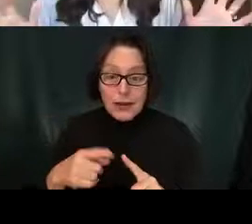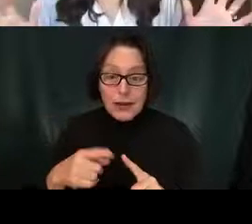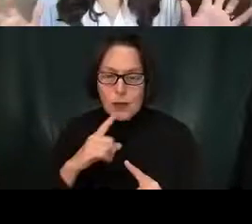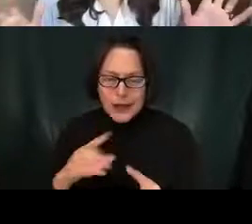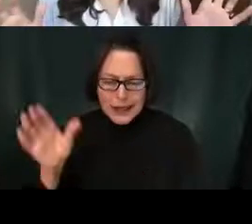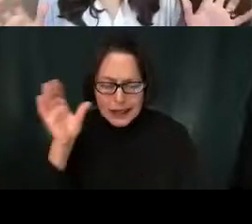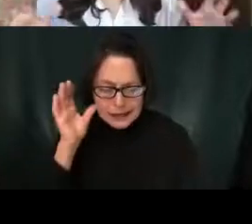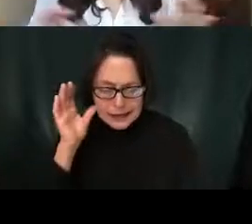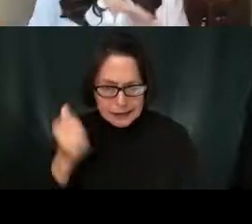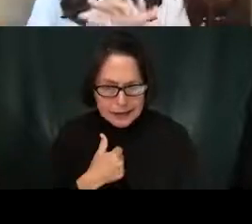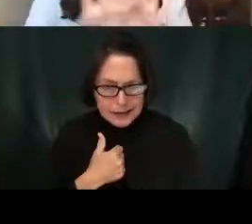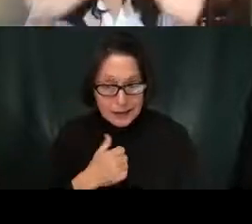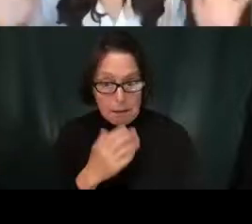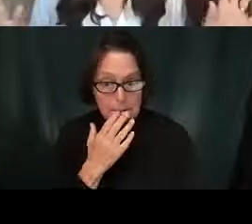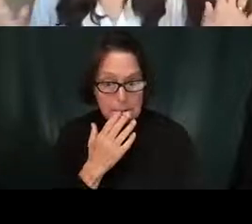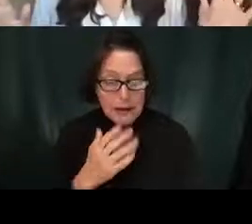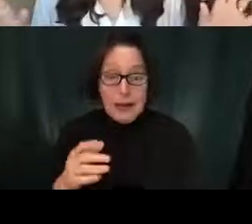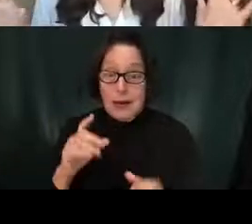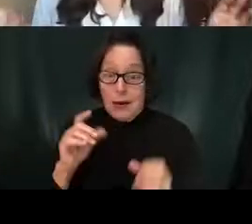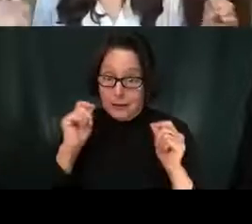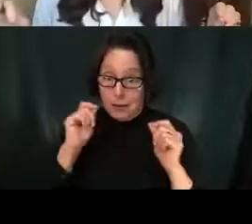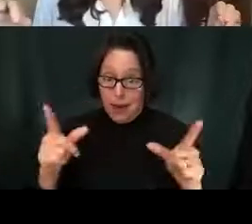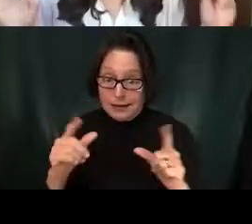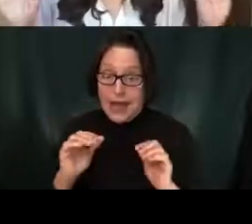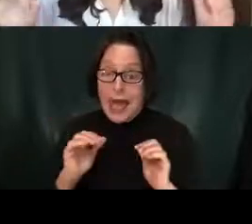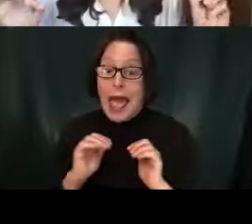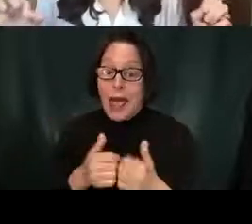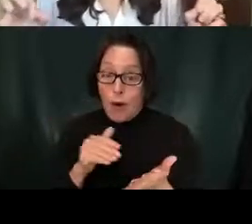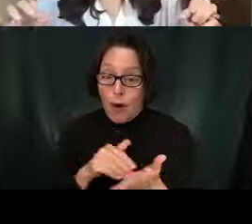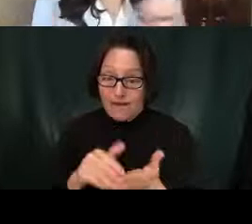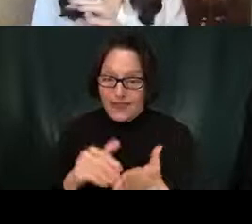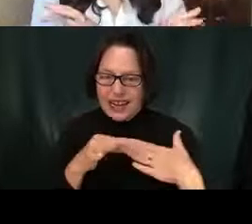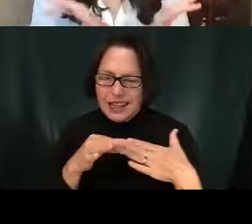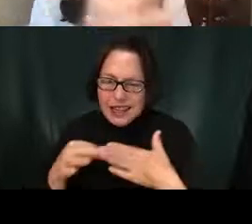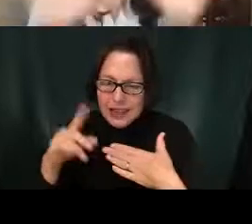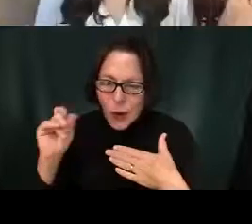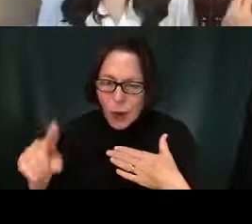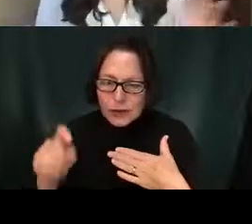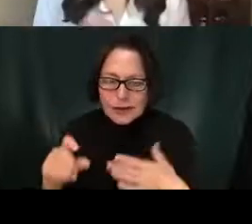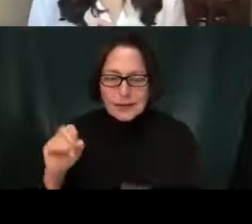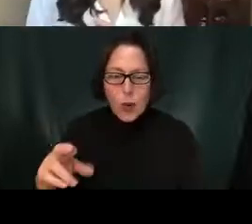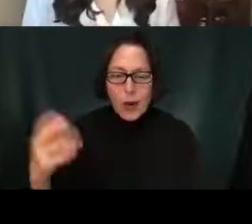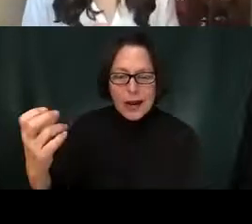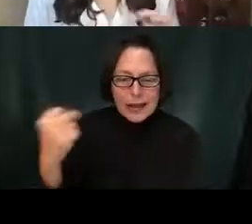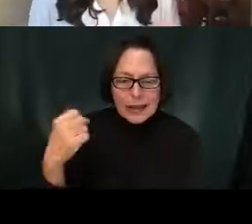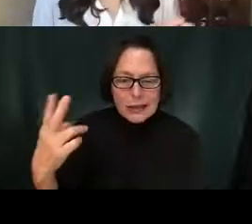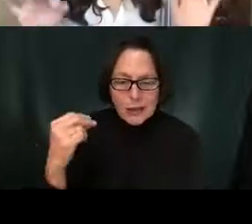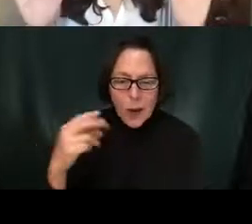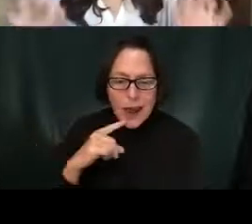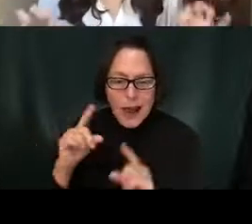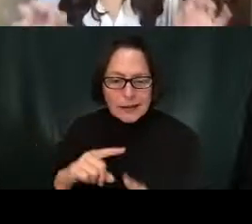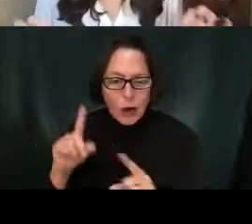be surprised about how many closed-ended and leading questions we all ask throughout the day.